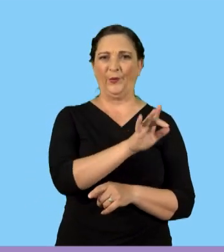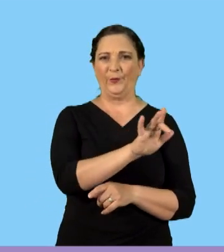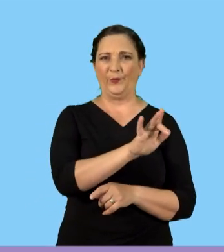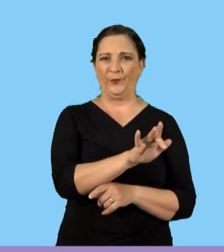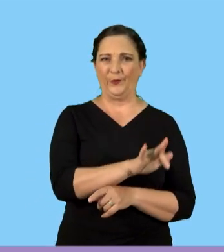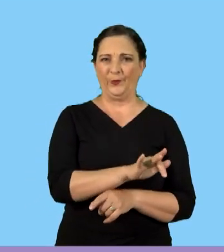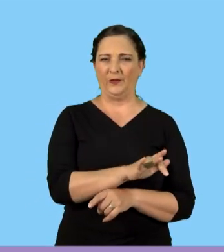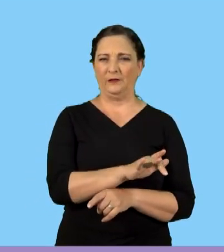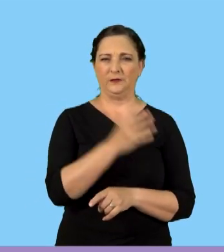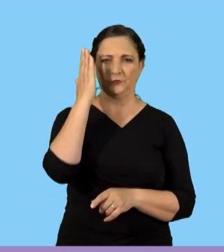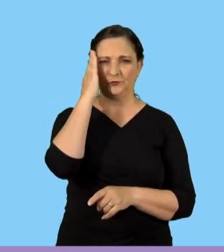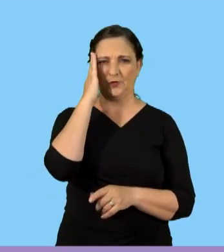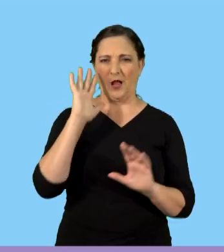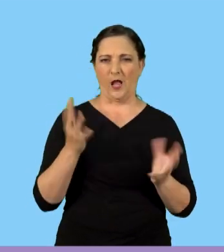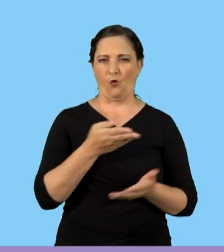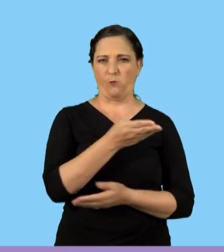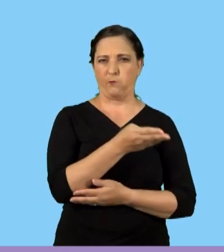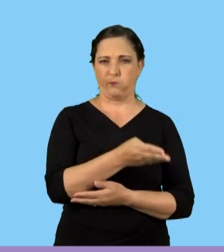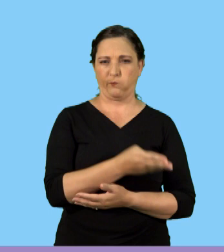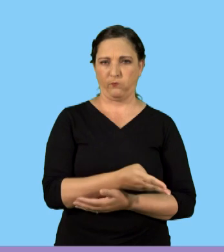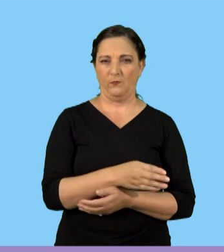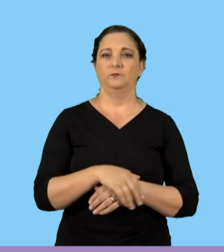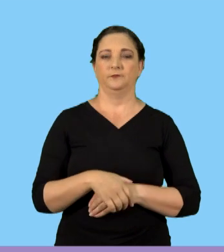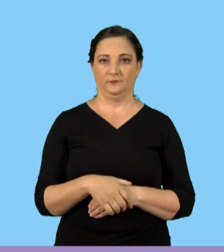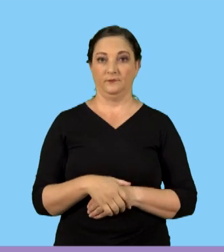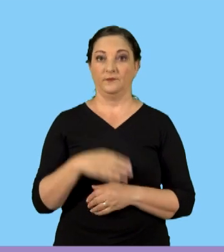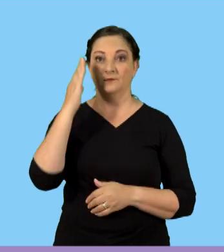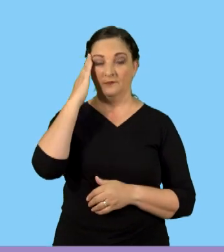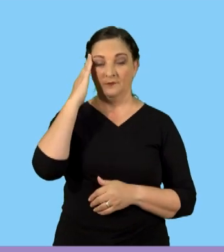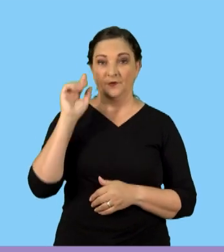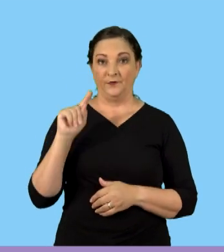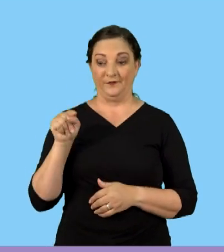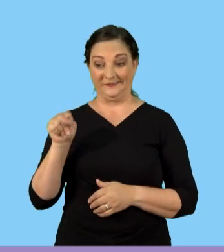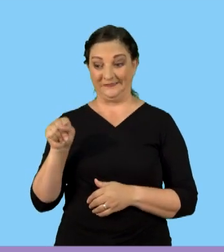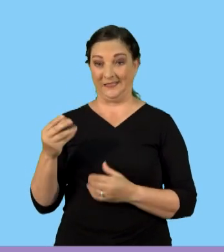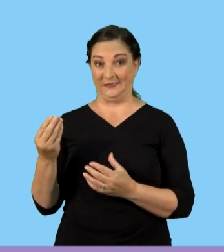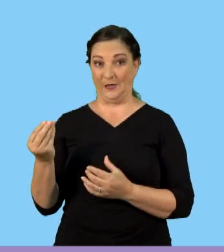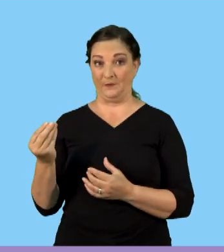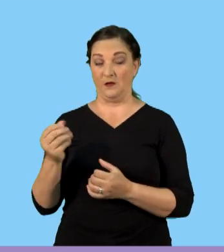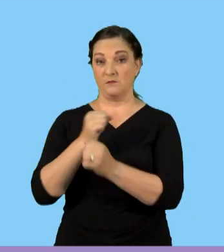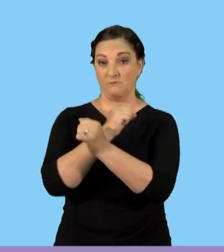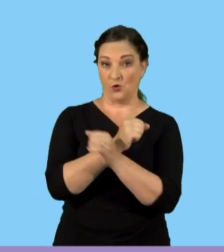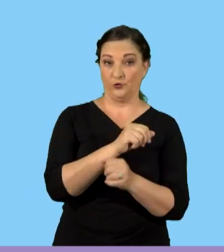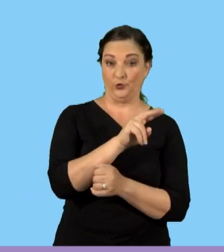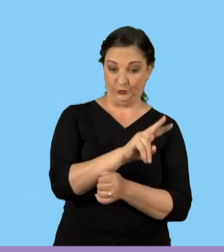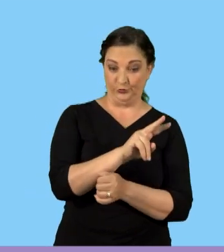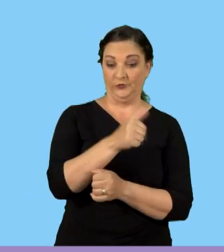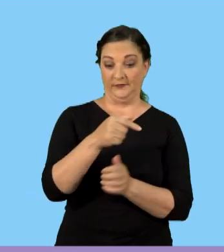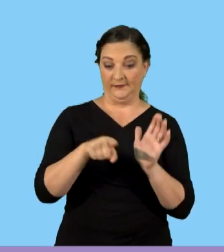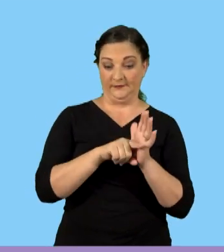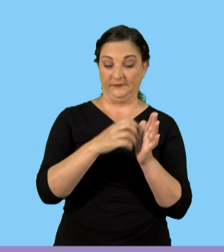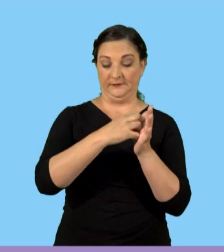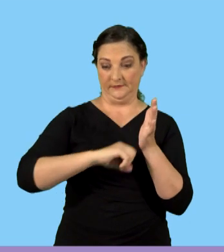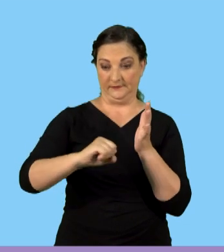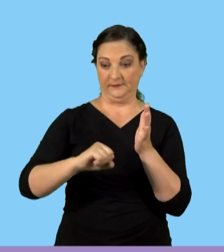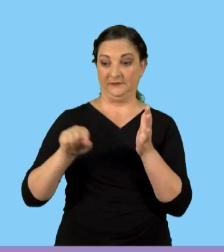going to achieve this? Now, since as well we know that that number was first multiplied by 2 and then 7 was subtracted, we are going